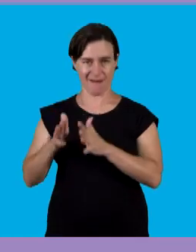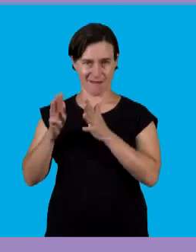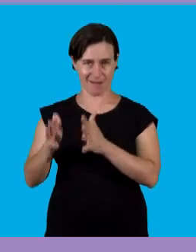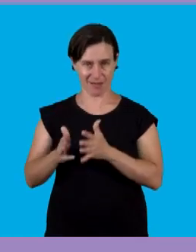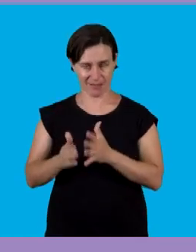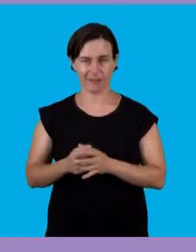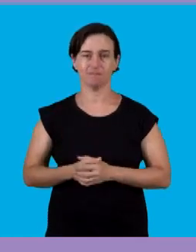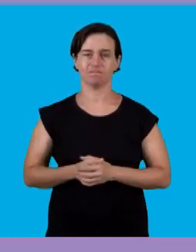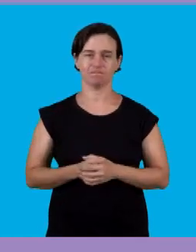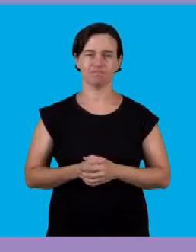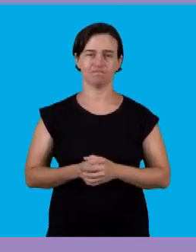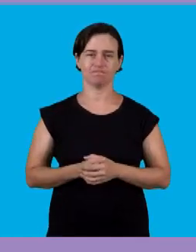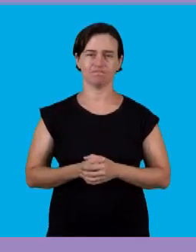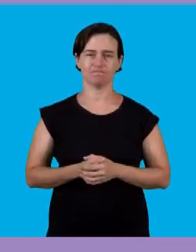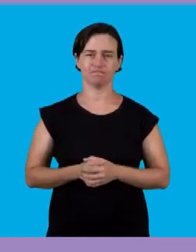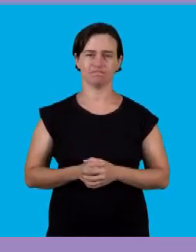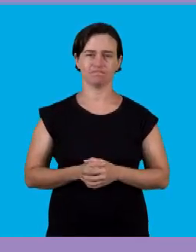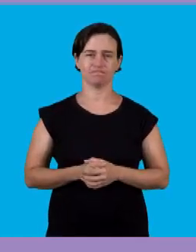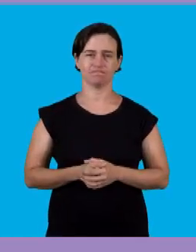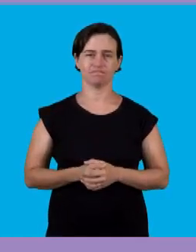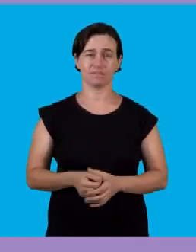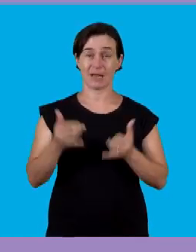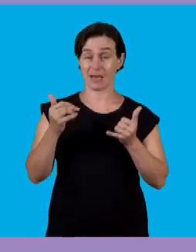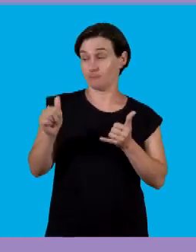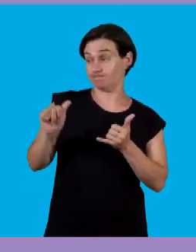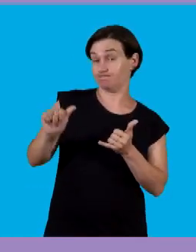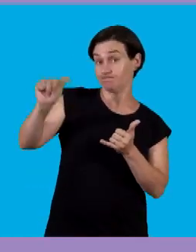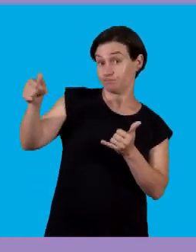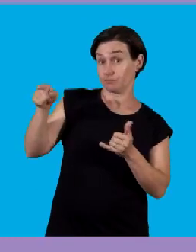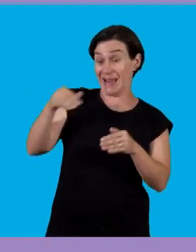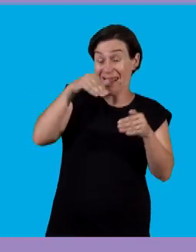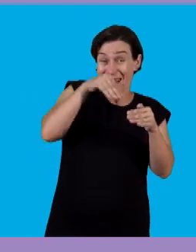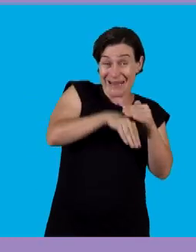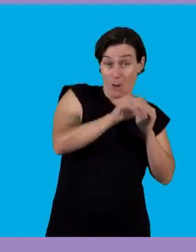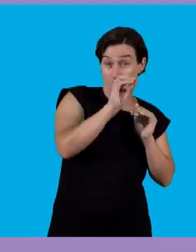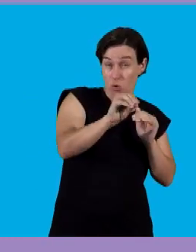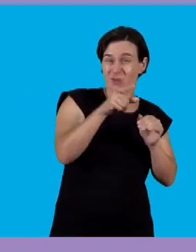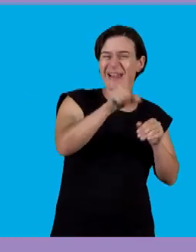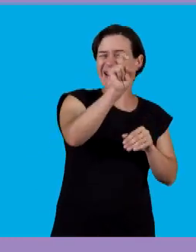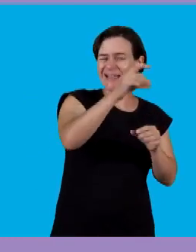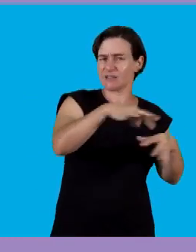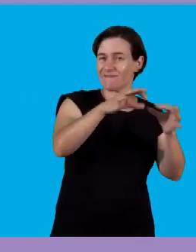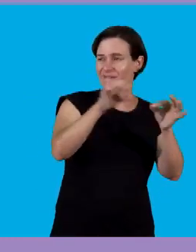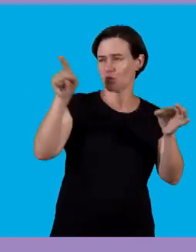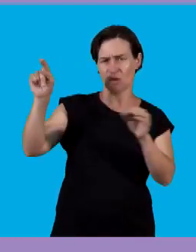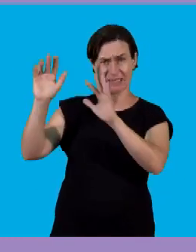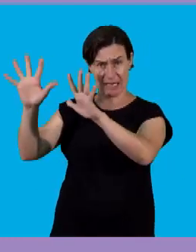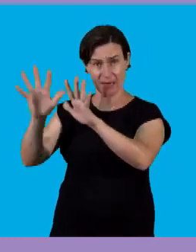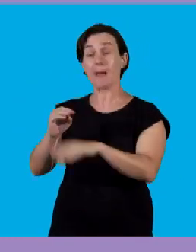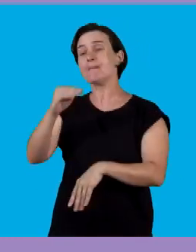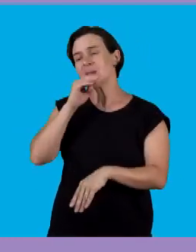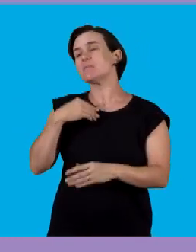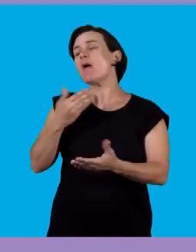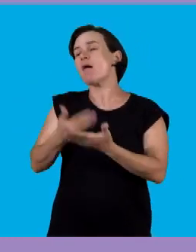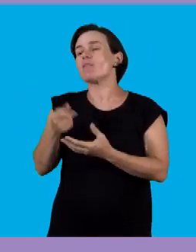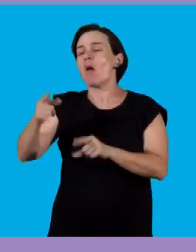and that is going to give us a 19. Now looking at the next one there, the next input value is a 10. Can we